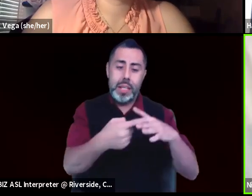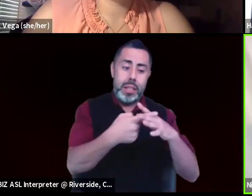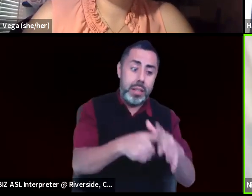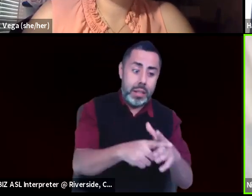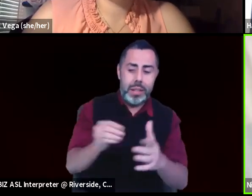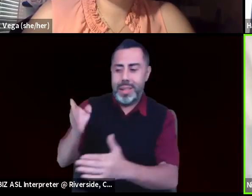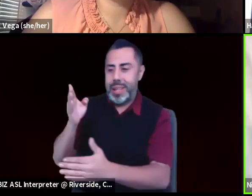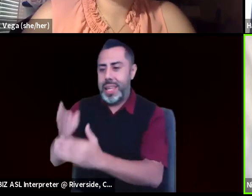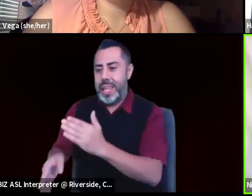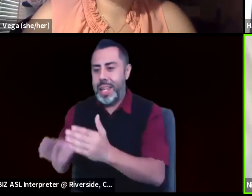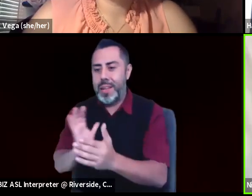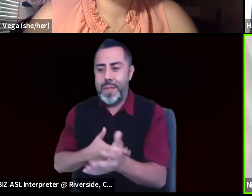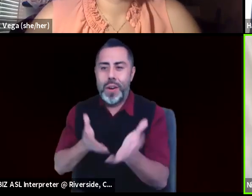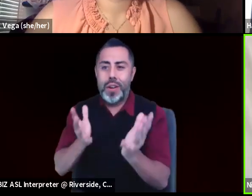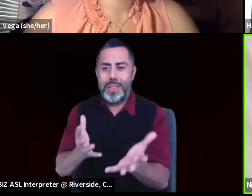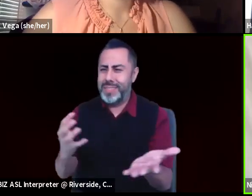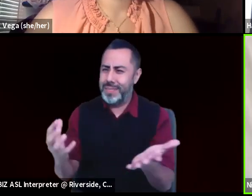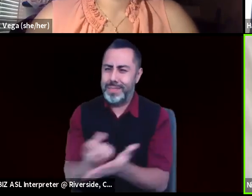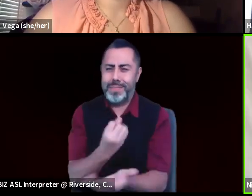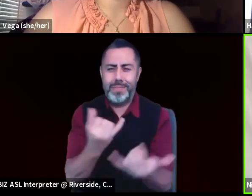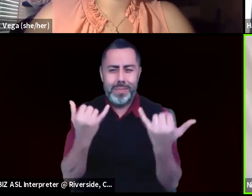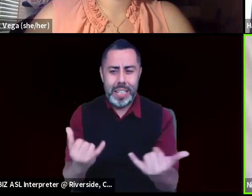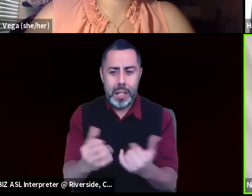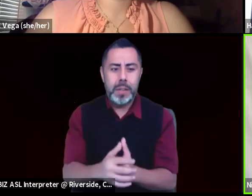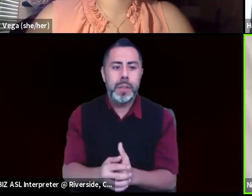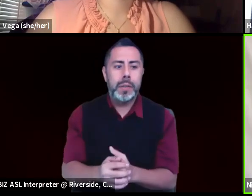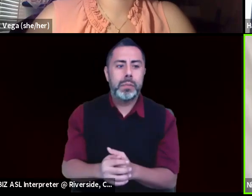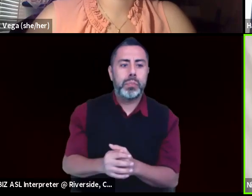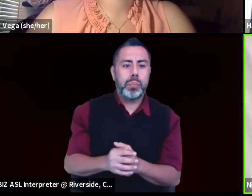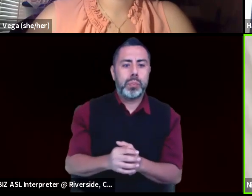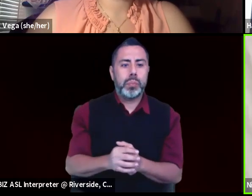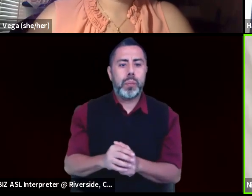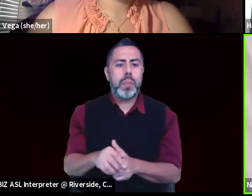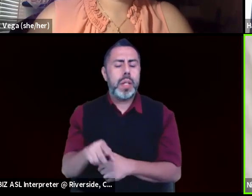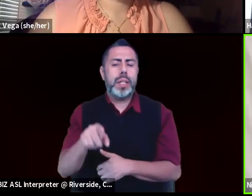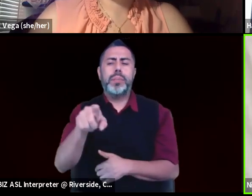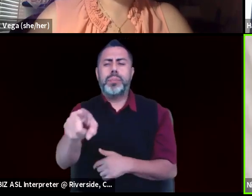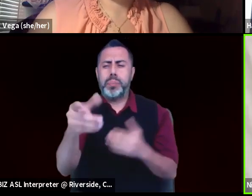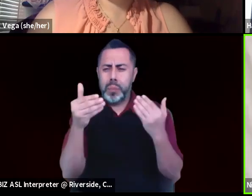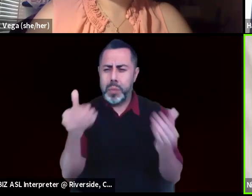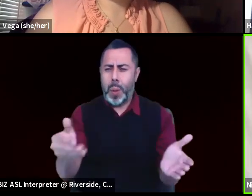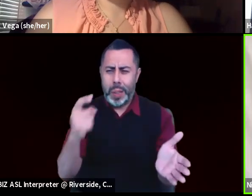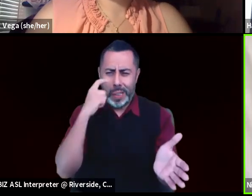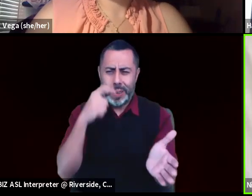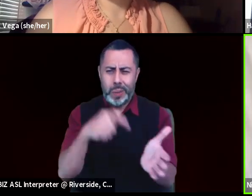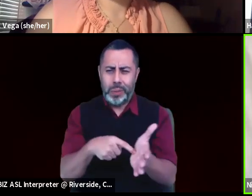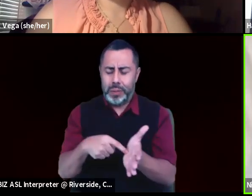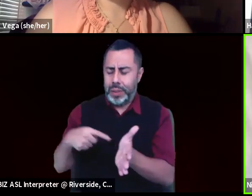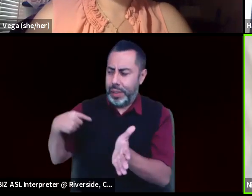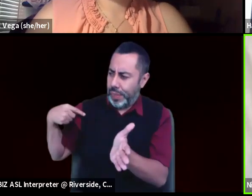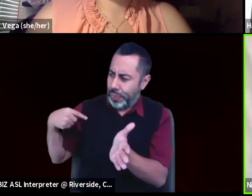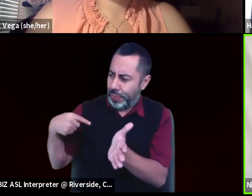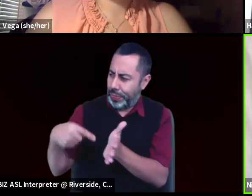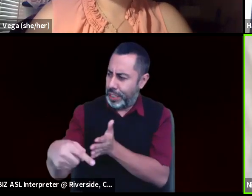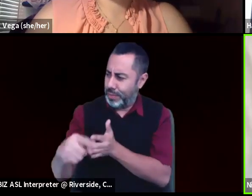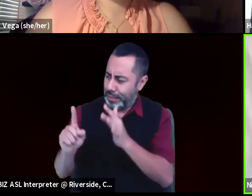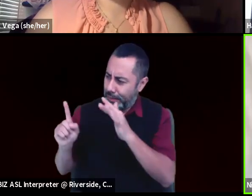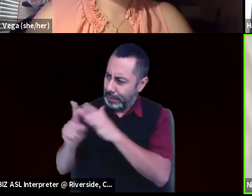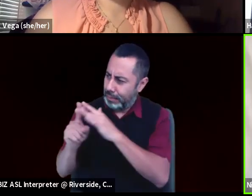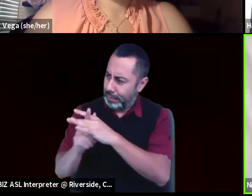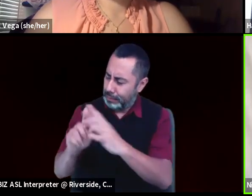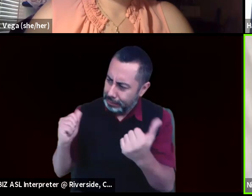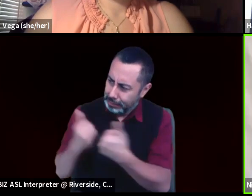now. Notice some challenges that have been arising for you this week. Inhale,